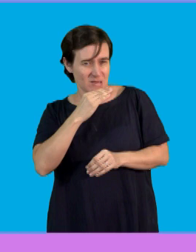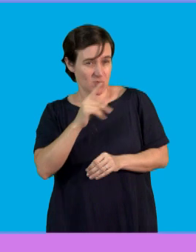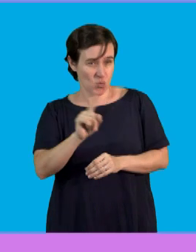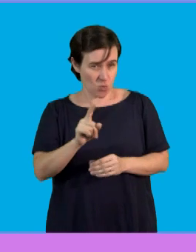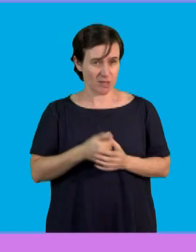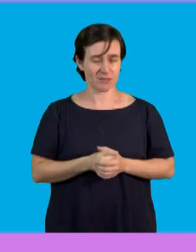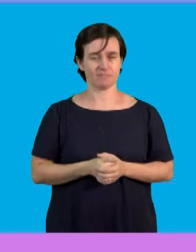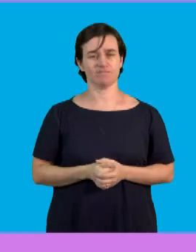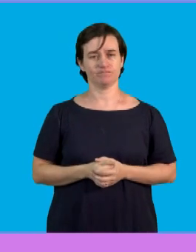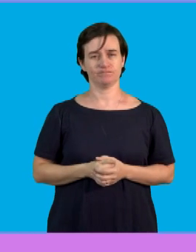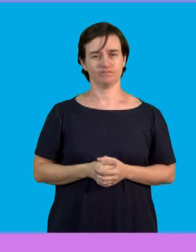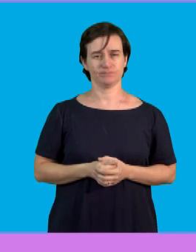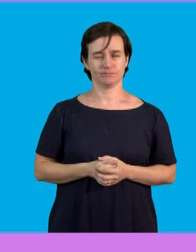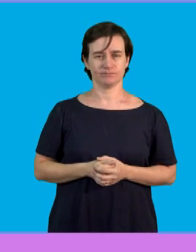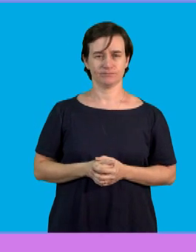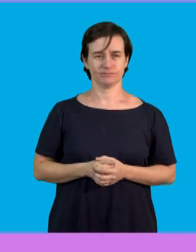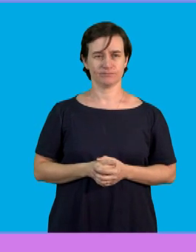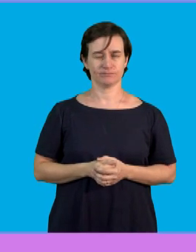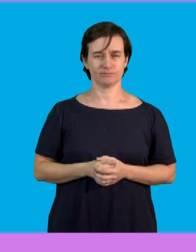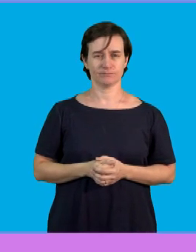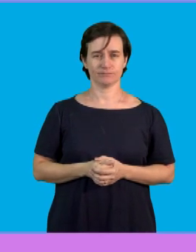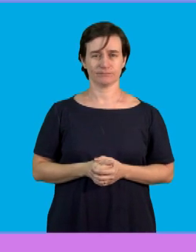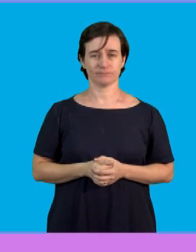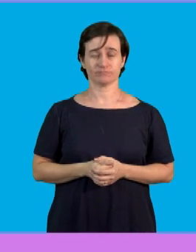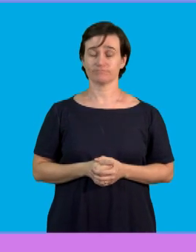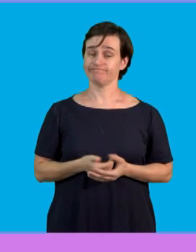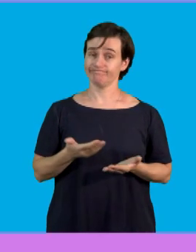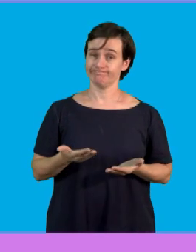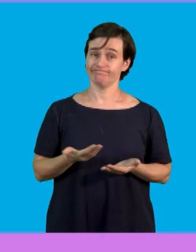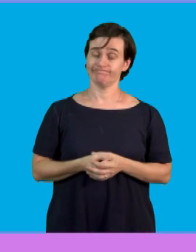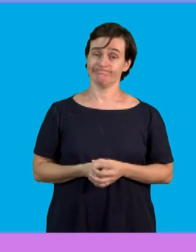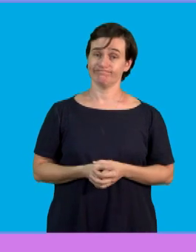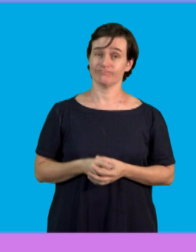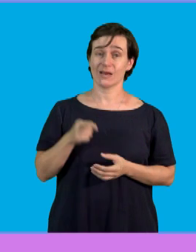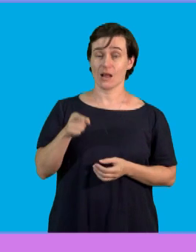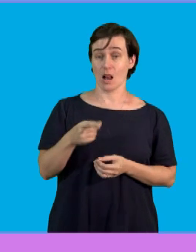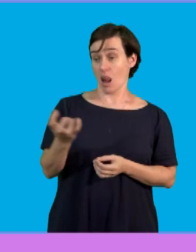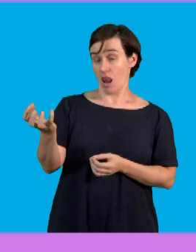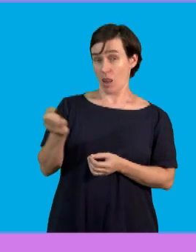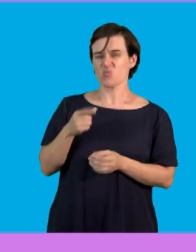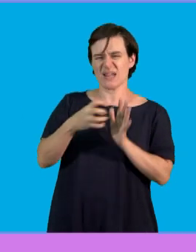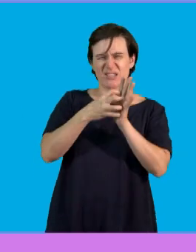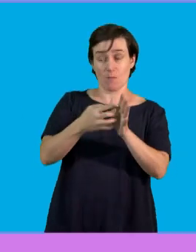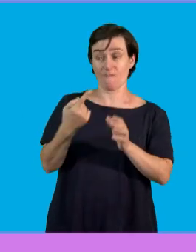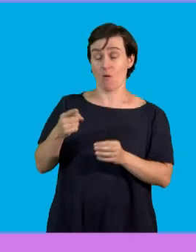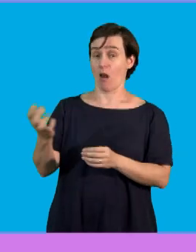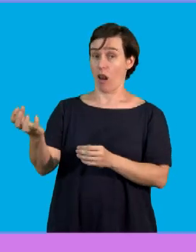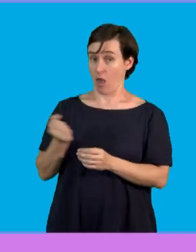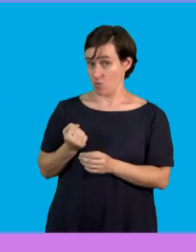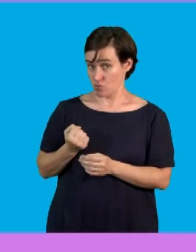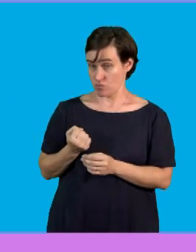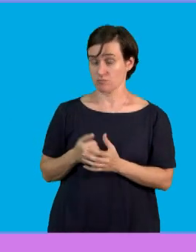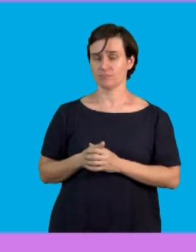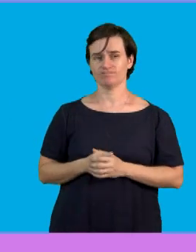given according to the context. Now here we look at a loan, an example of a loan. Now looking at